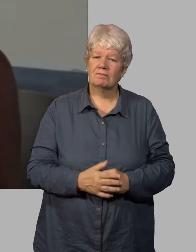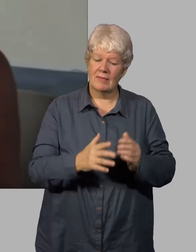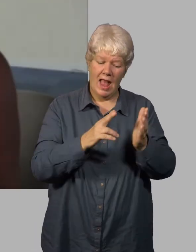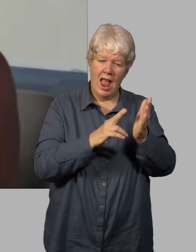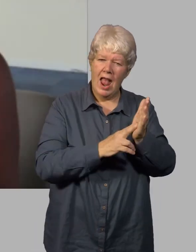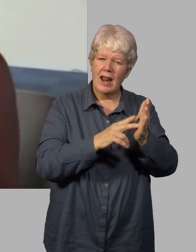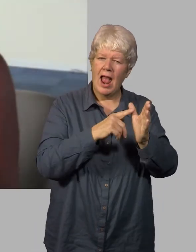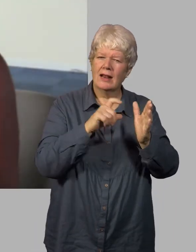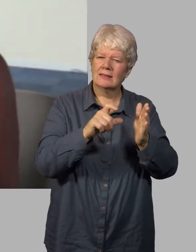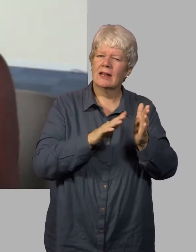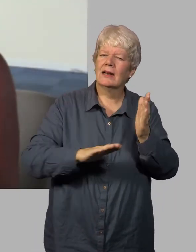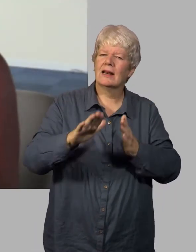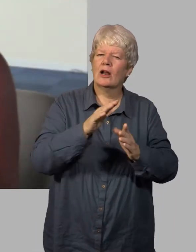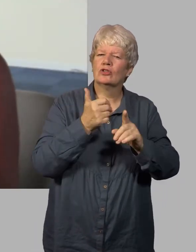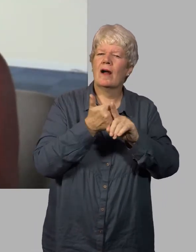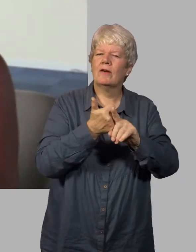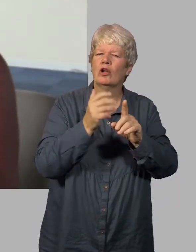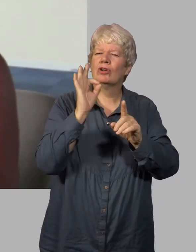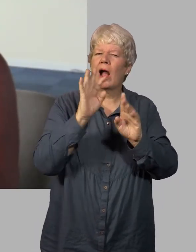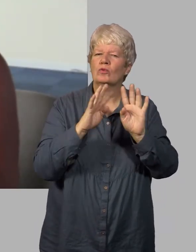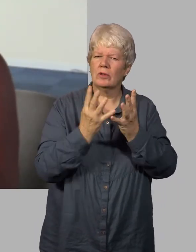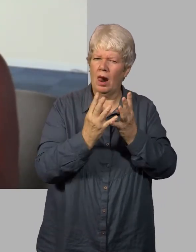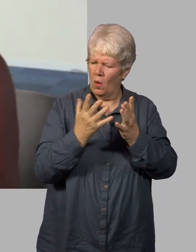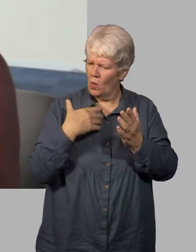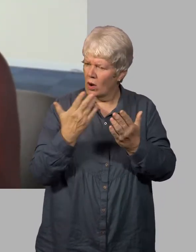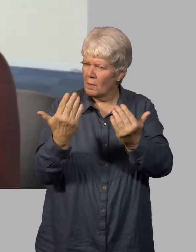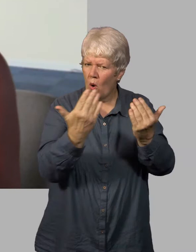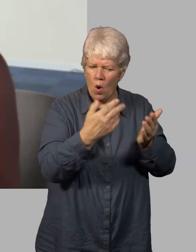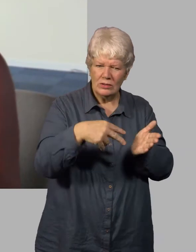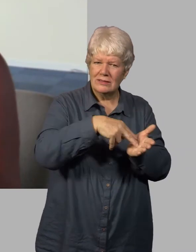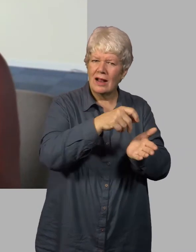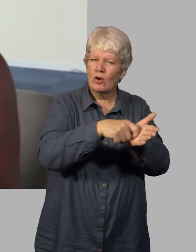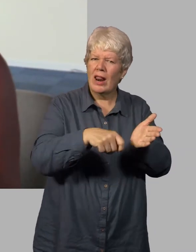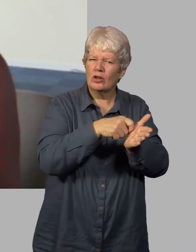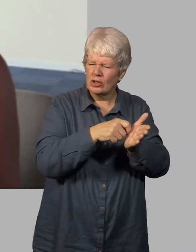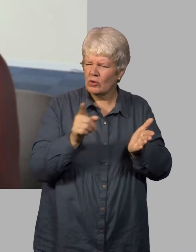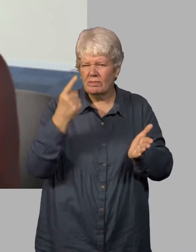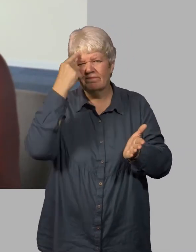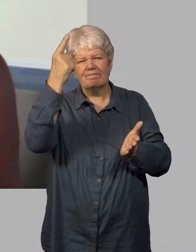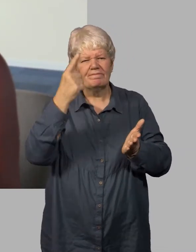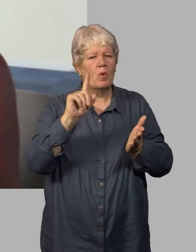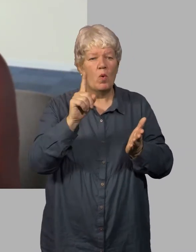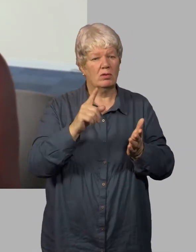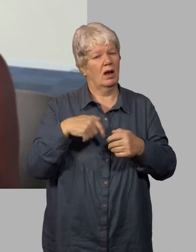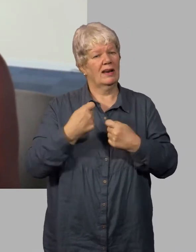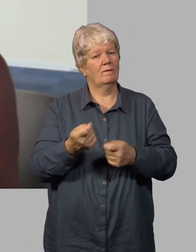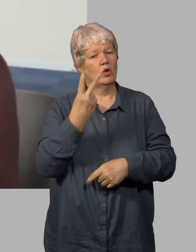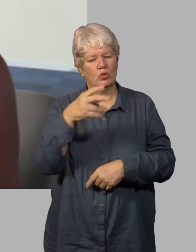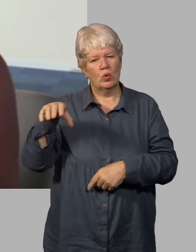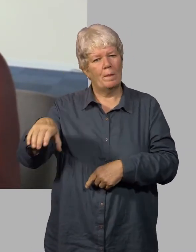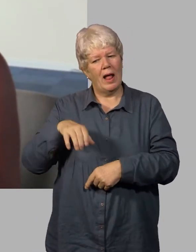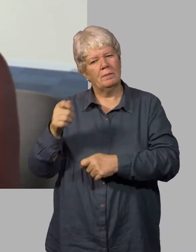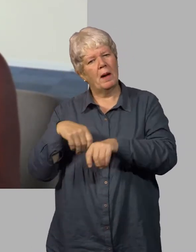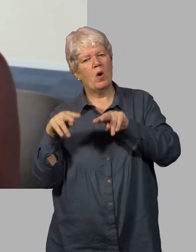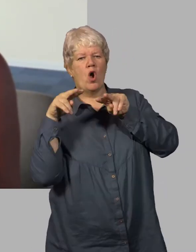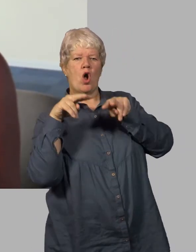As part of their drive to encourage beneficiaries to stand for election, the NAC are piloting 2 observation